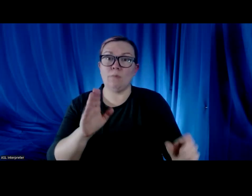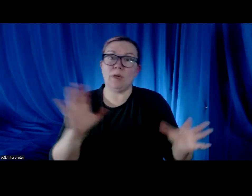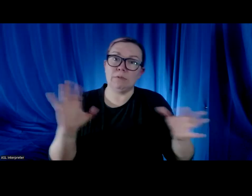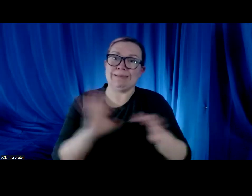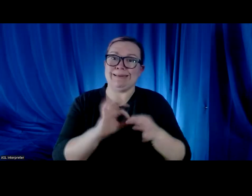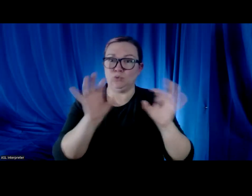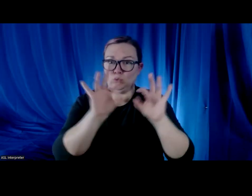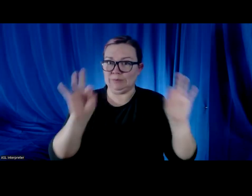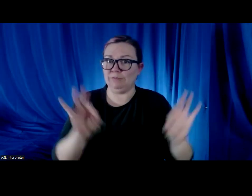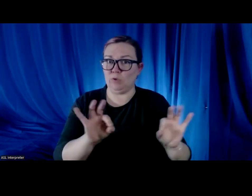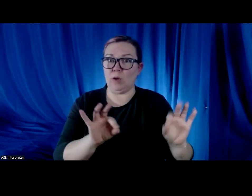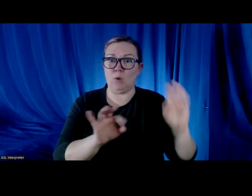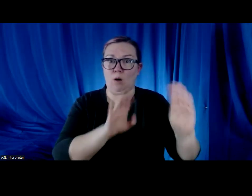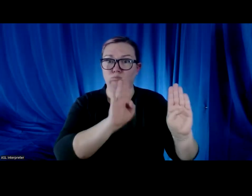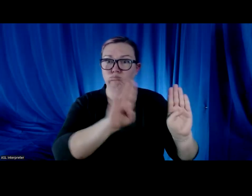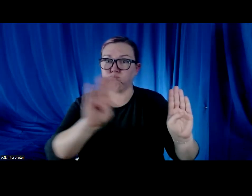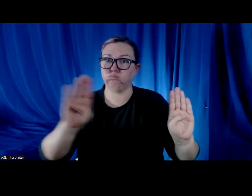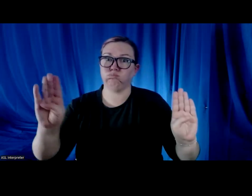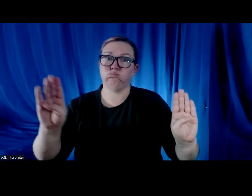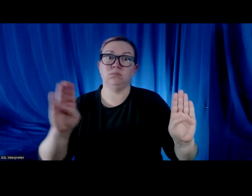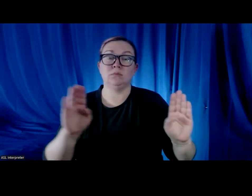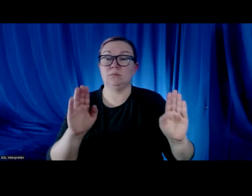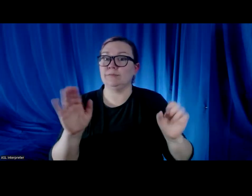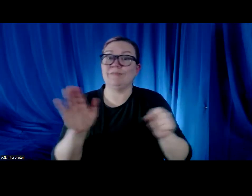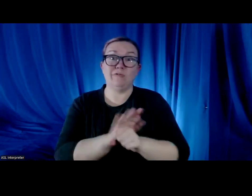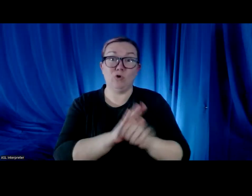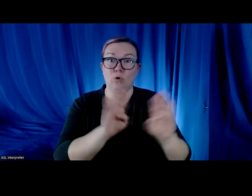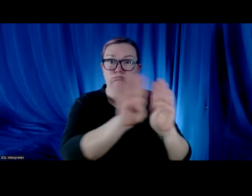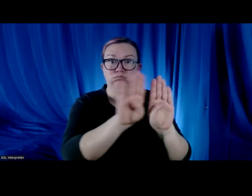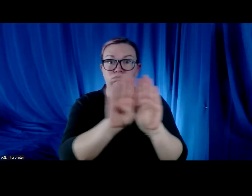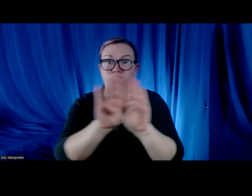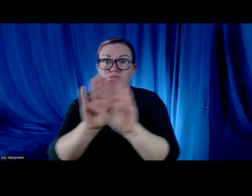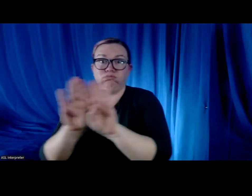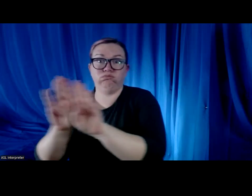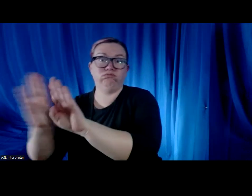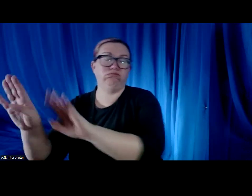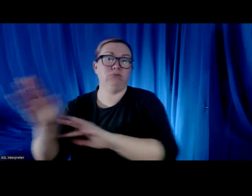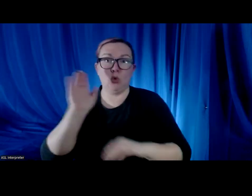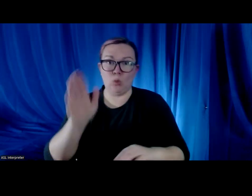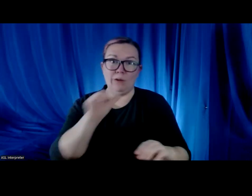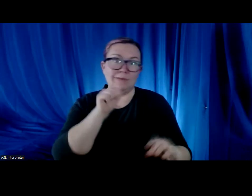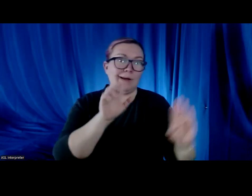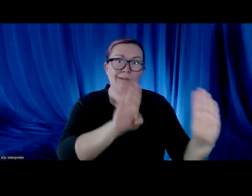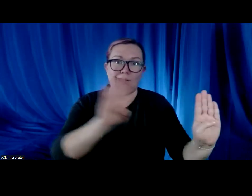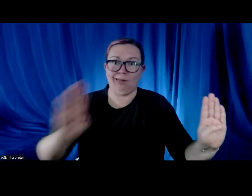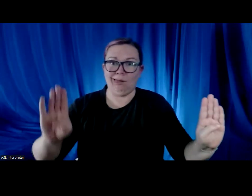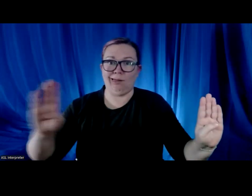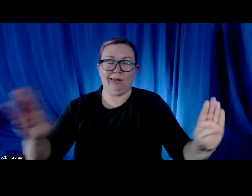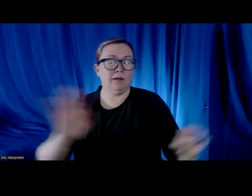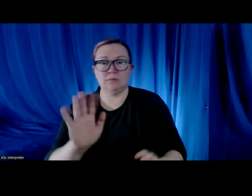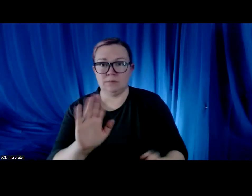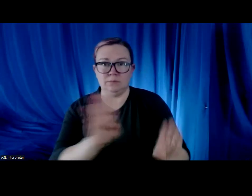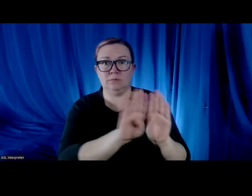framework seamlessly, so side by side, kind of seamlessly across. Um,